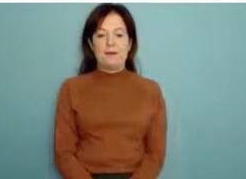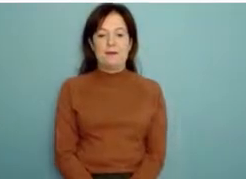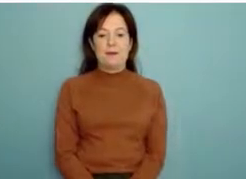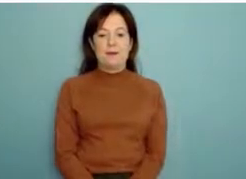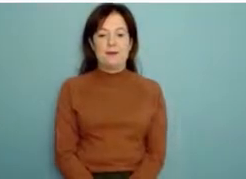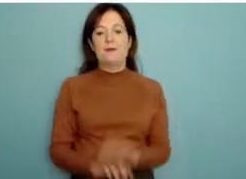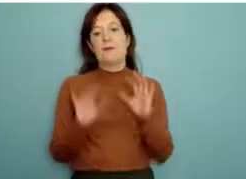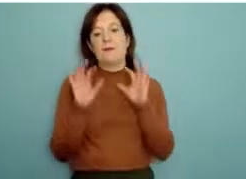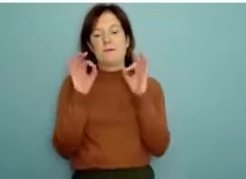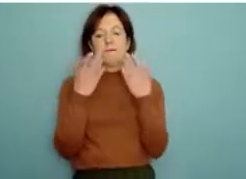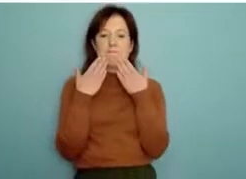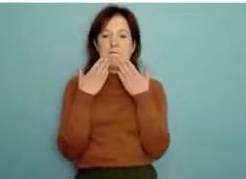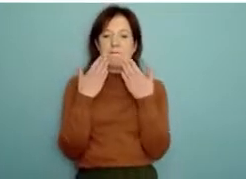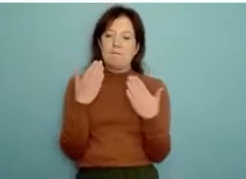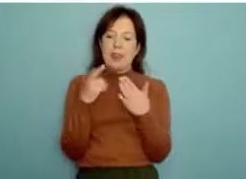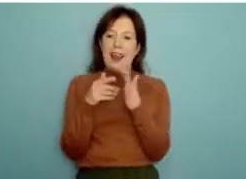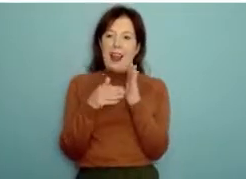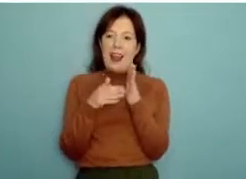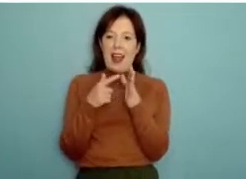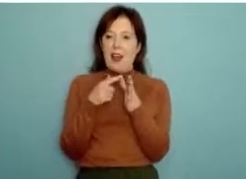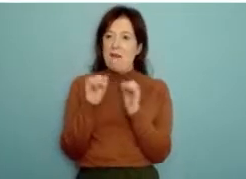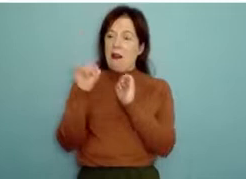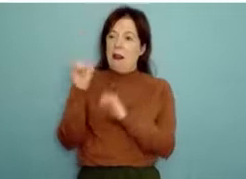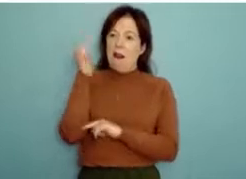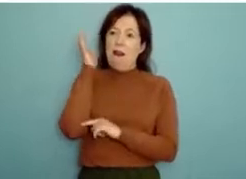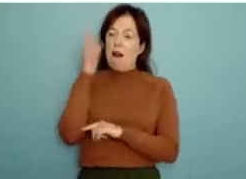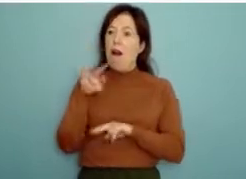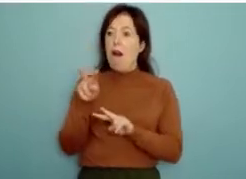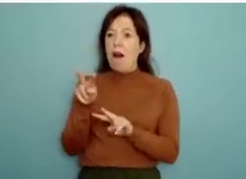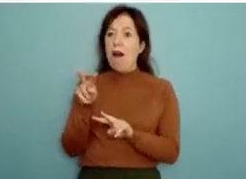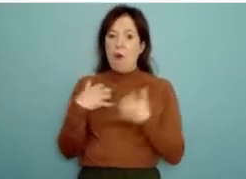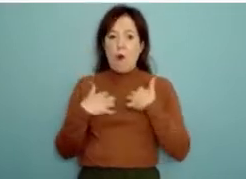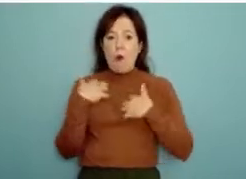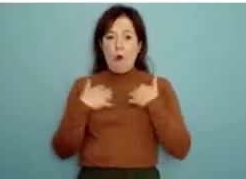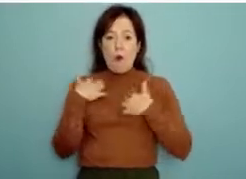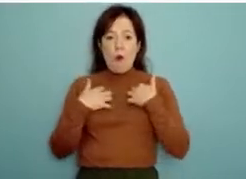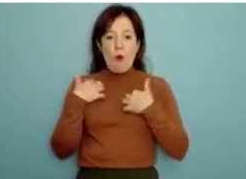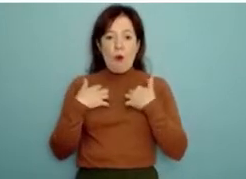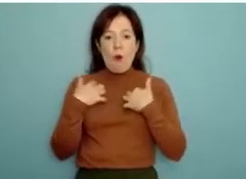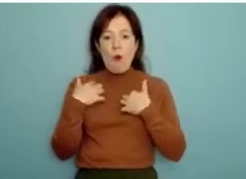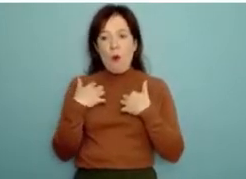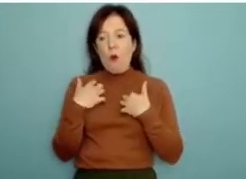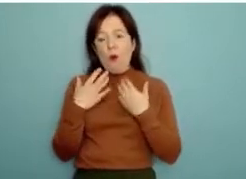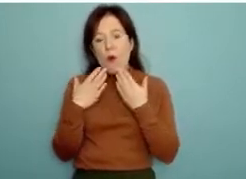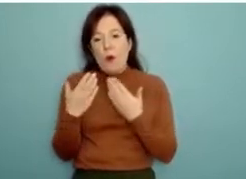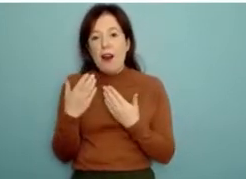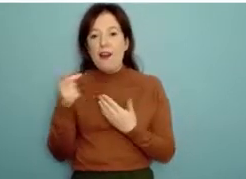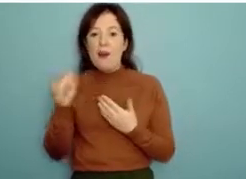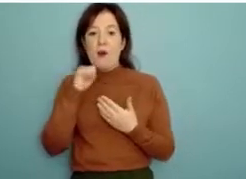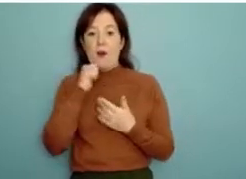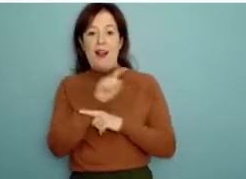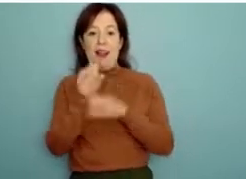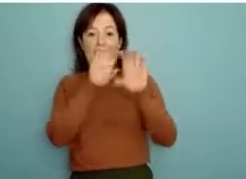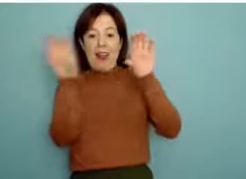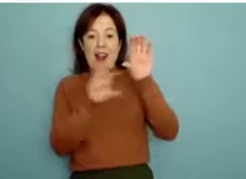Excellent. Thank you so much, Emma, for such an insightful recording. Thank you so much. And you're joining us for questions later if you have time.